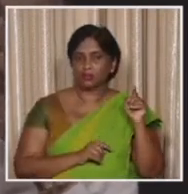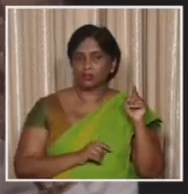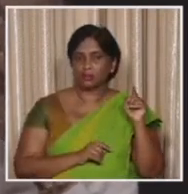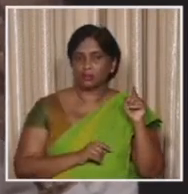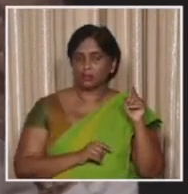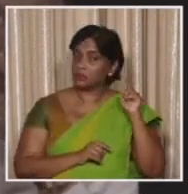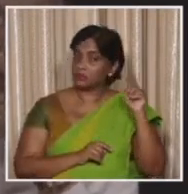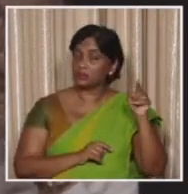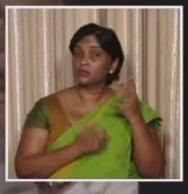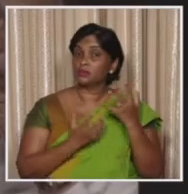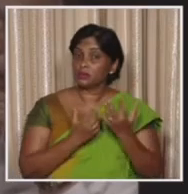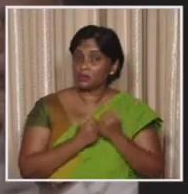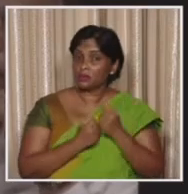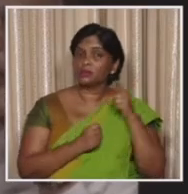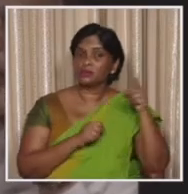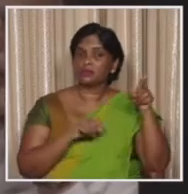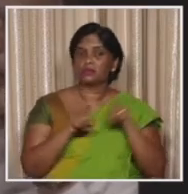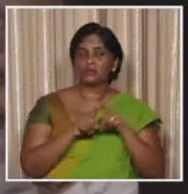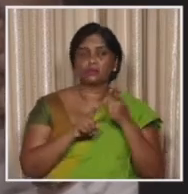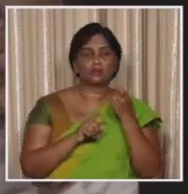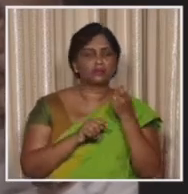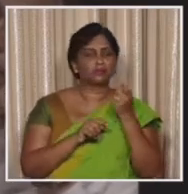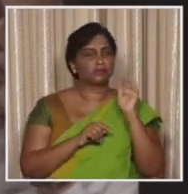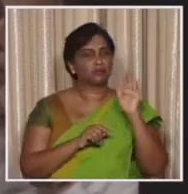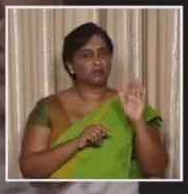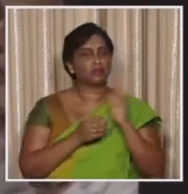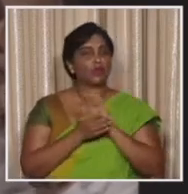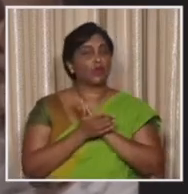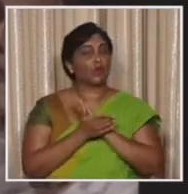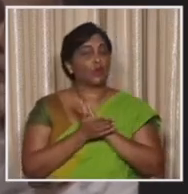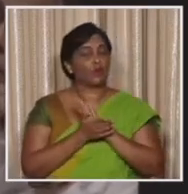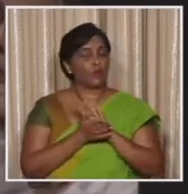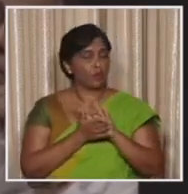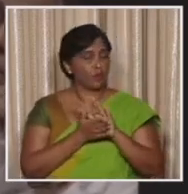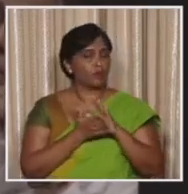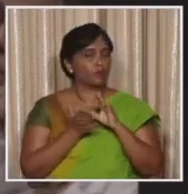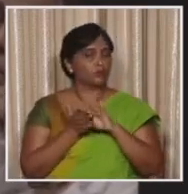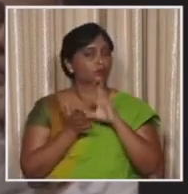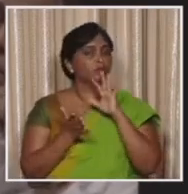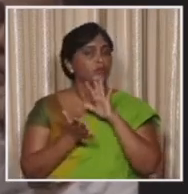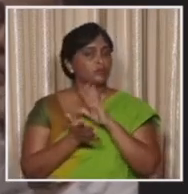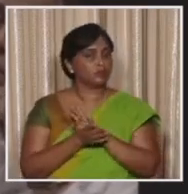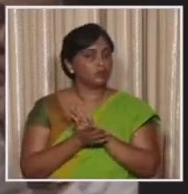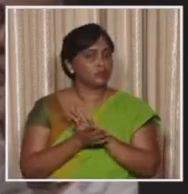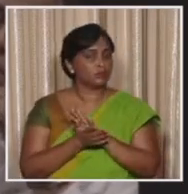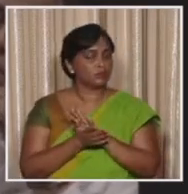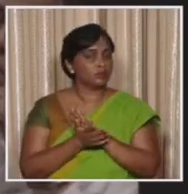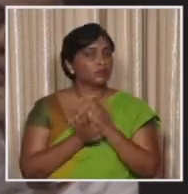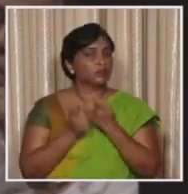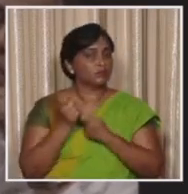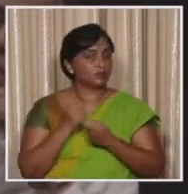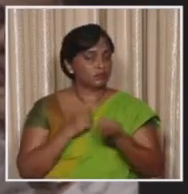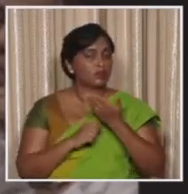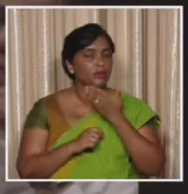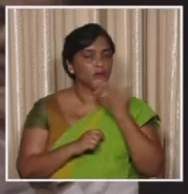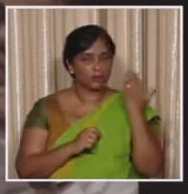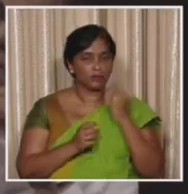want, depending on how they market and their marketing strategies. Sorry?